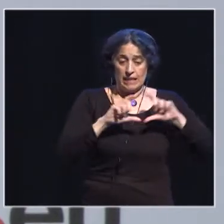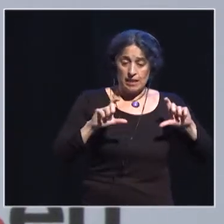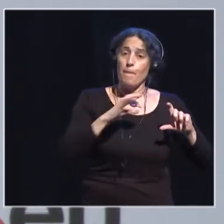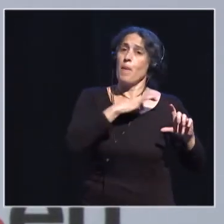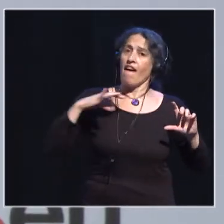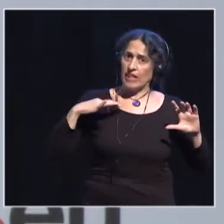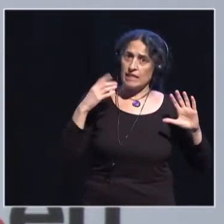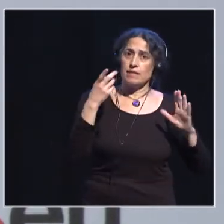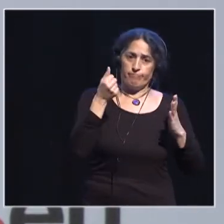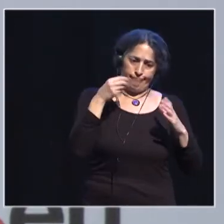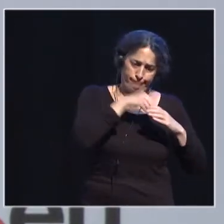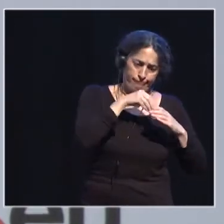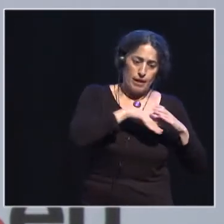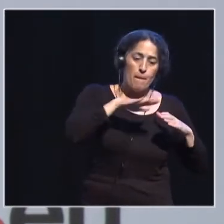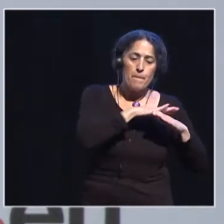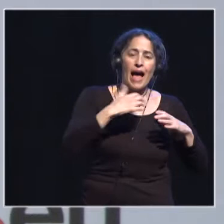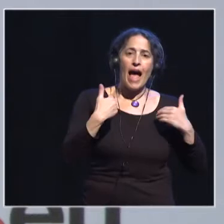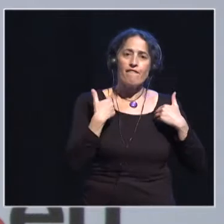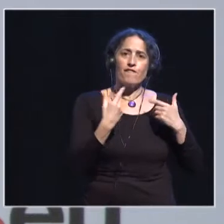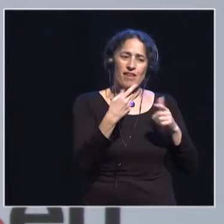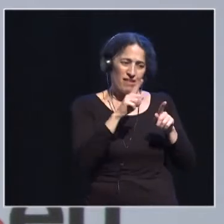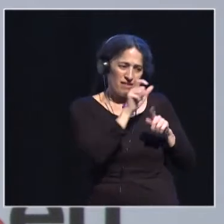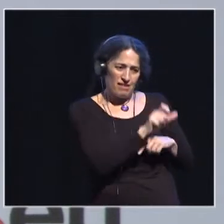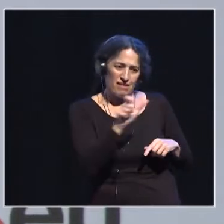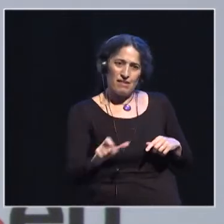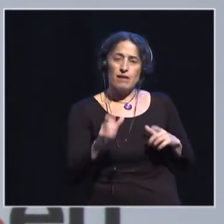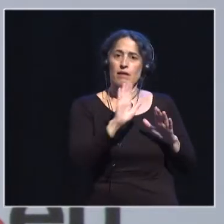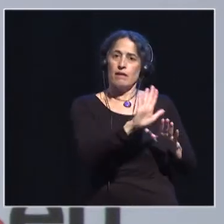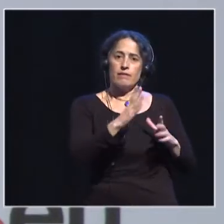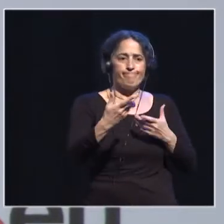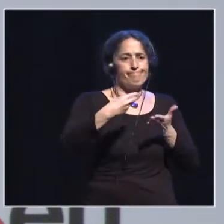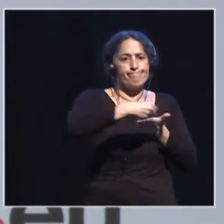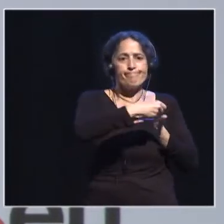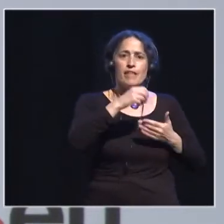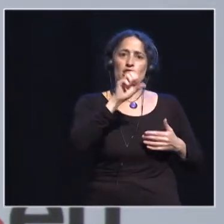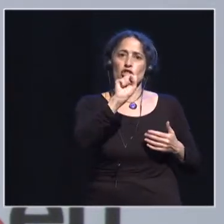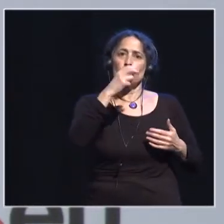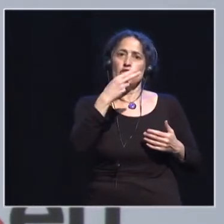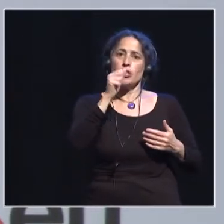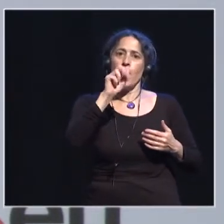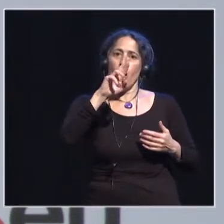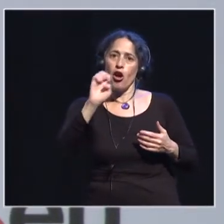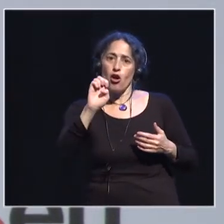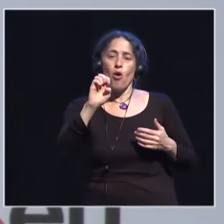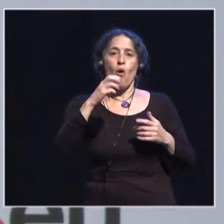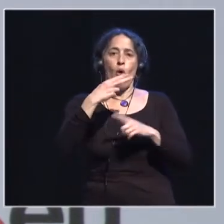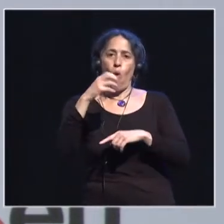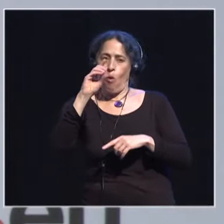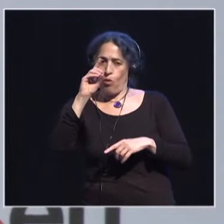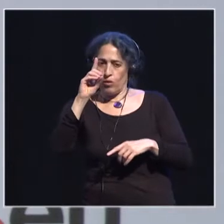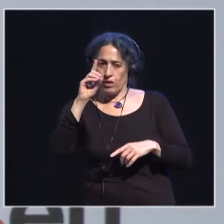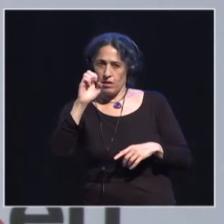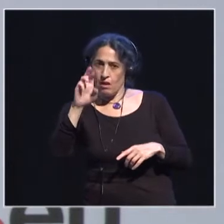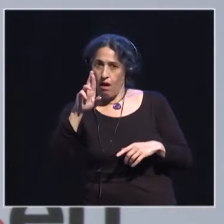the economic value add, but also the social value add are important. The Luxembourg government owns 66.6% of